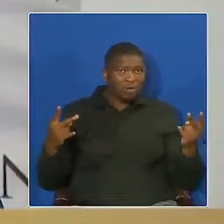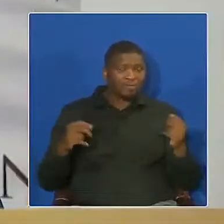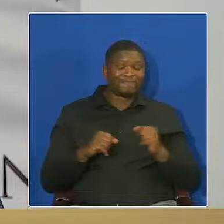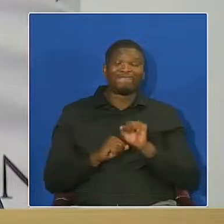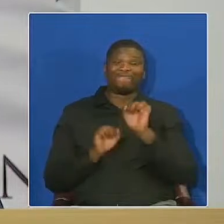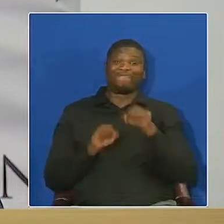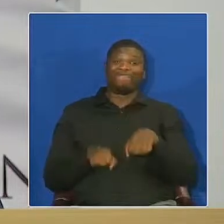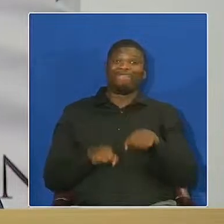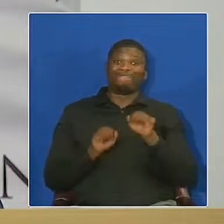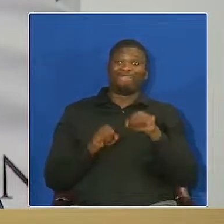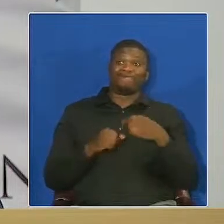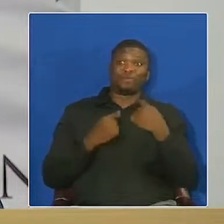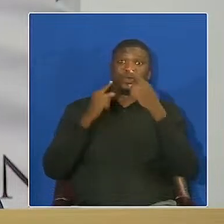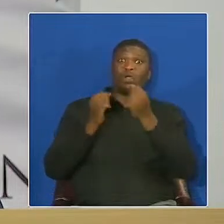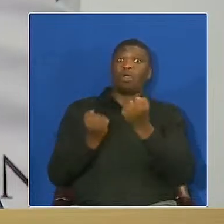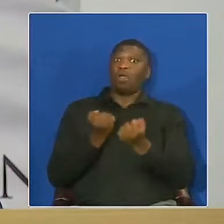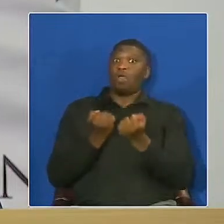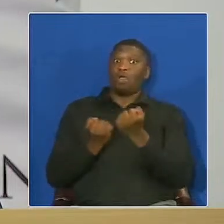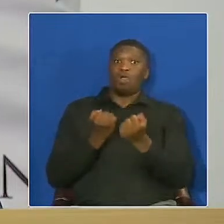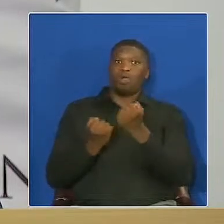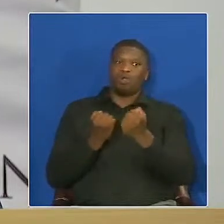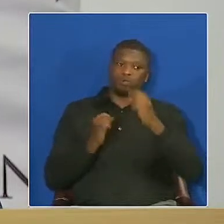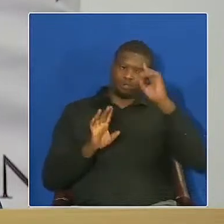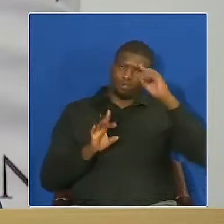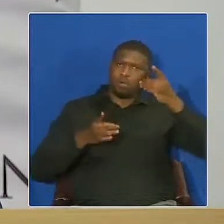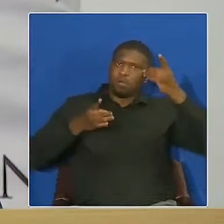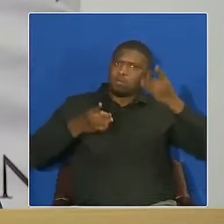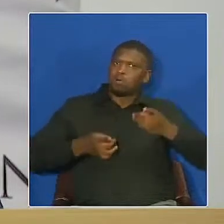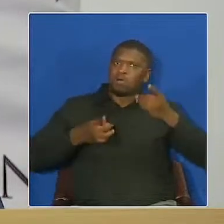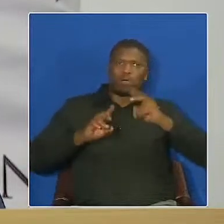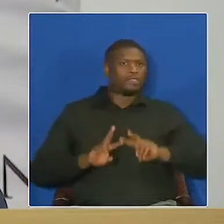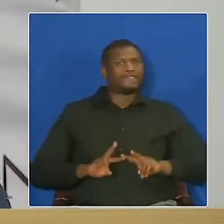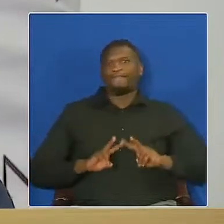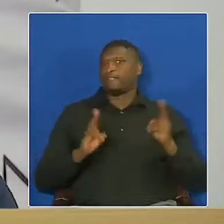outcome of the hearing was contrary to what the